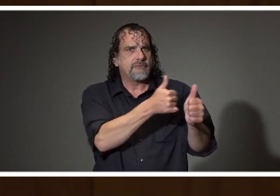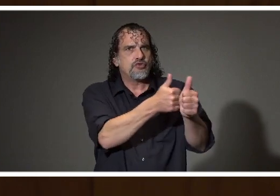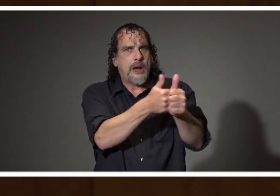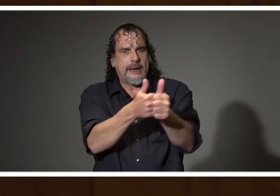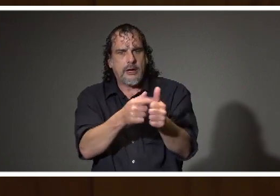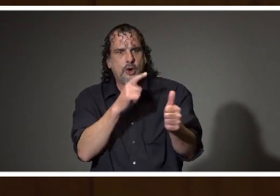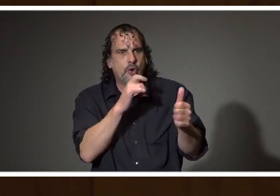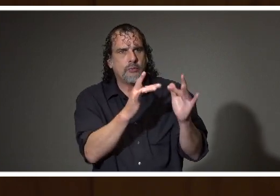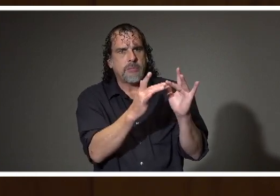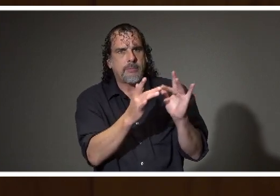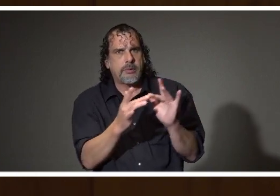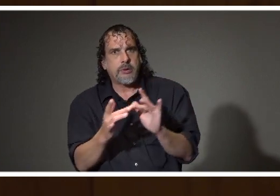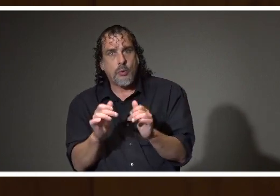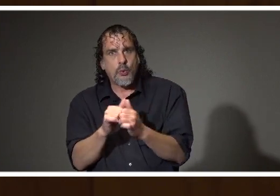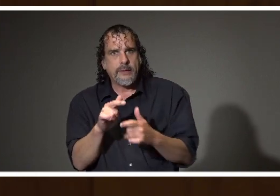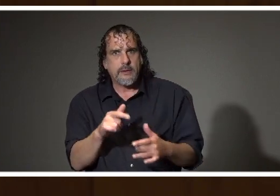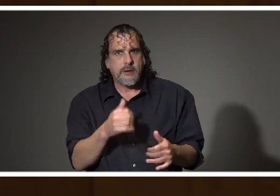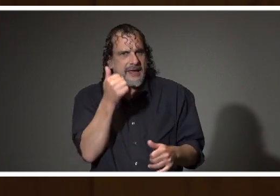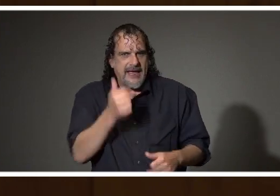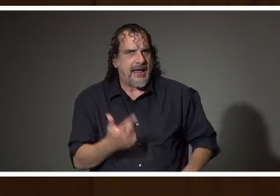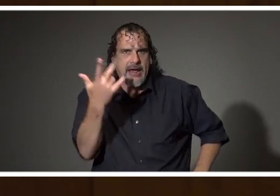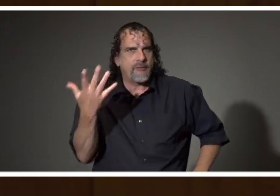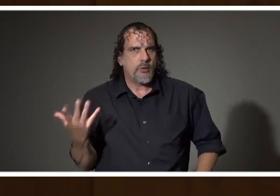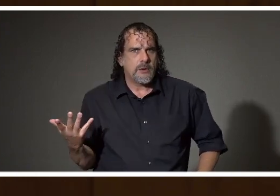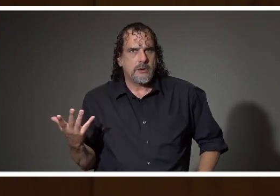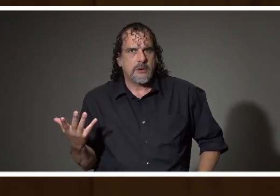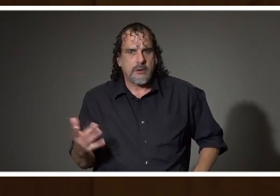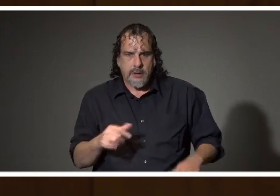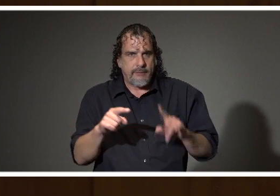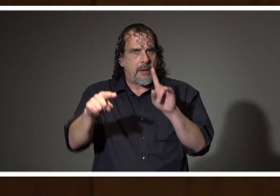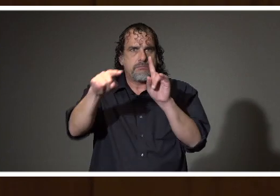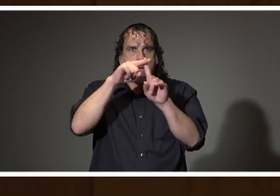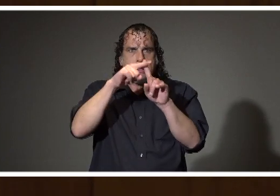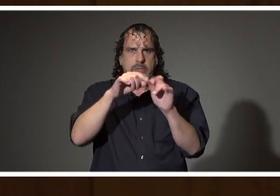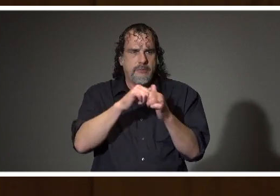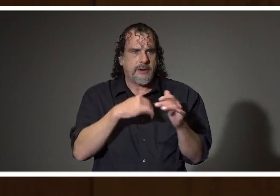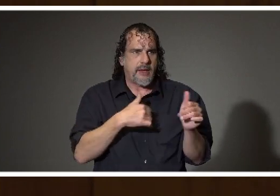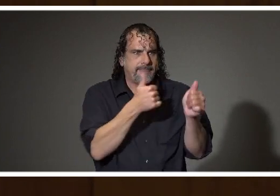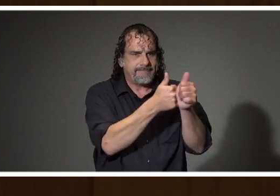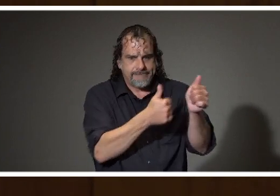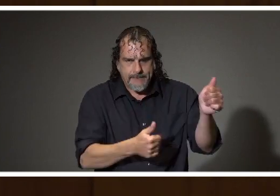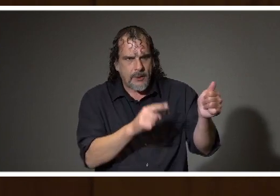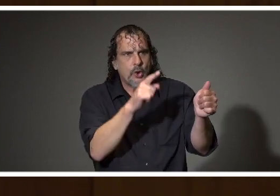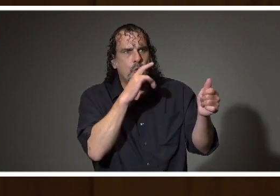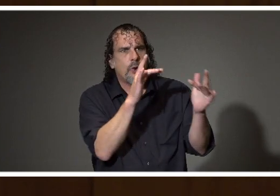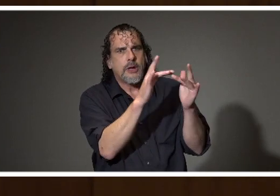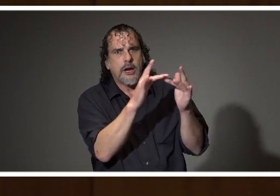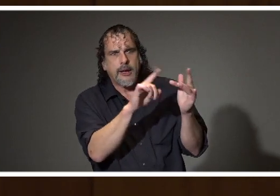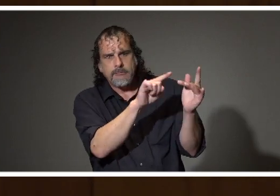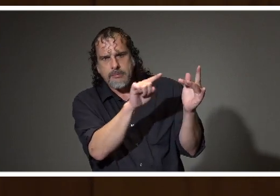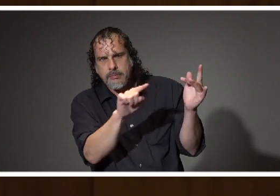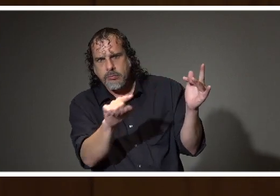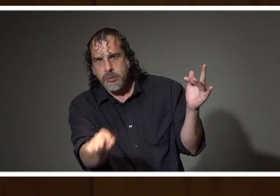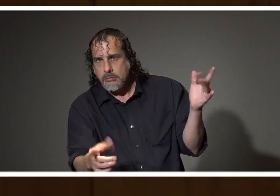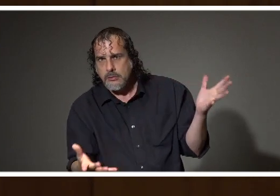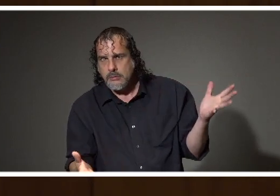right? So it's everybody. Anyone who has a positive COVID test, what we will do is we will